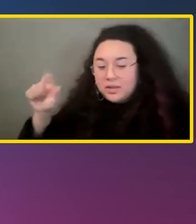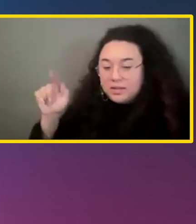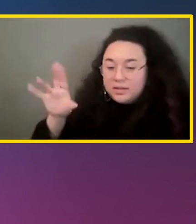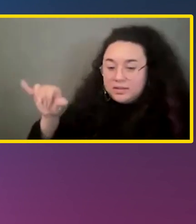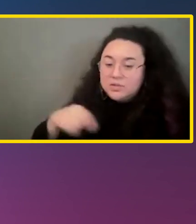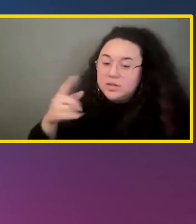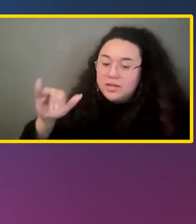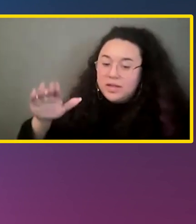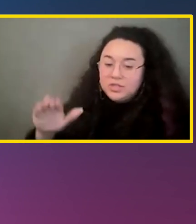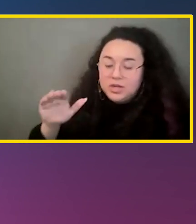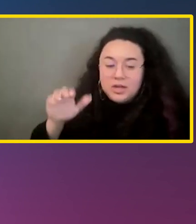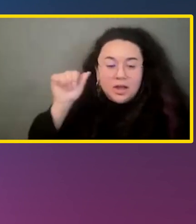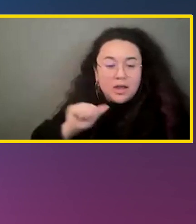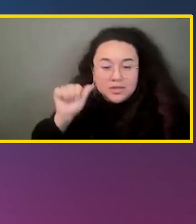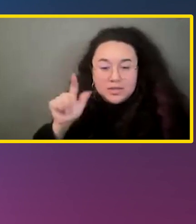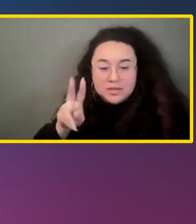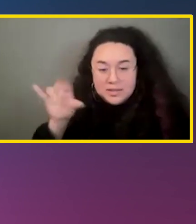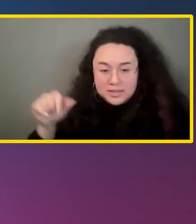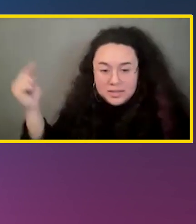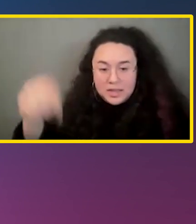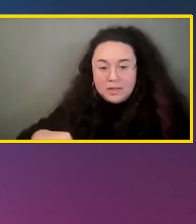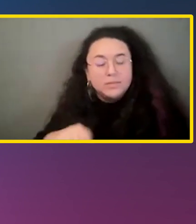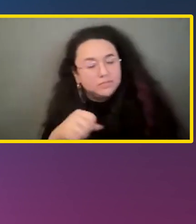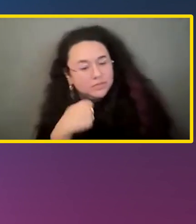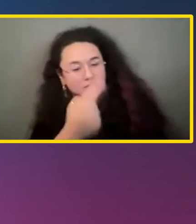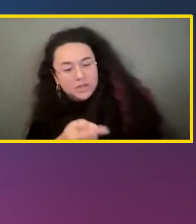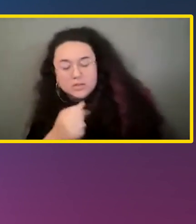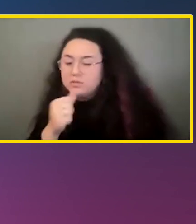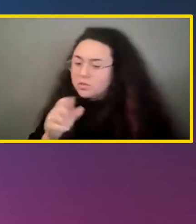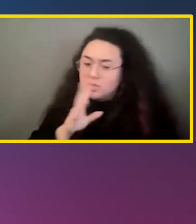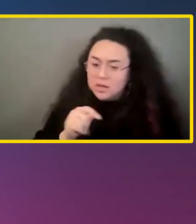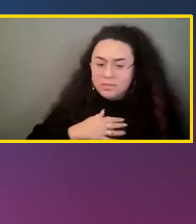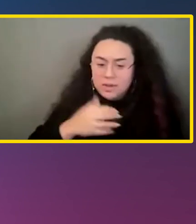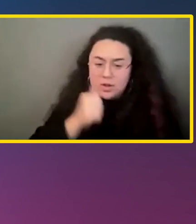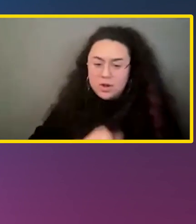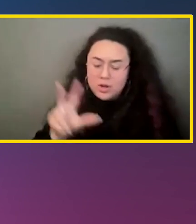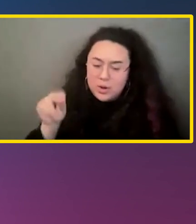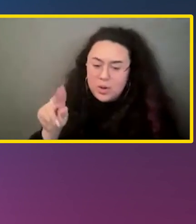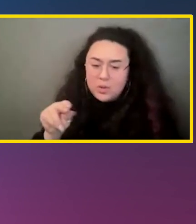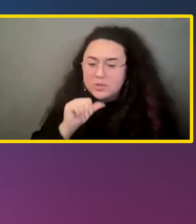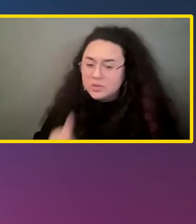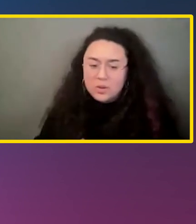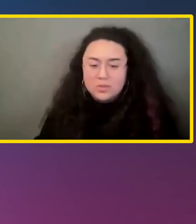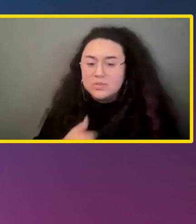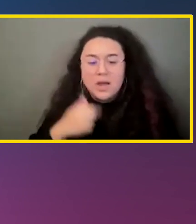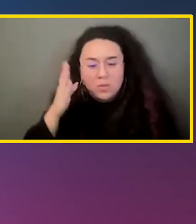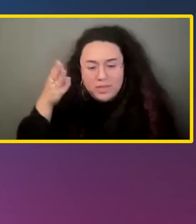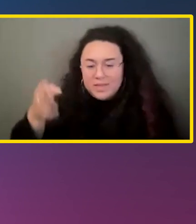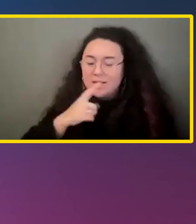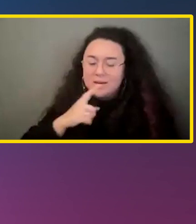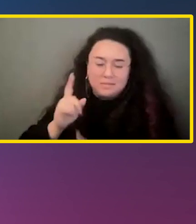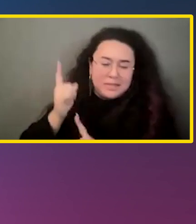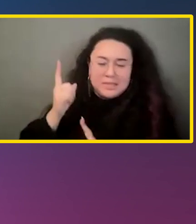that child Auntie Lindsey will be over here. I'm going to tell her. Don't be talking about my girl. Just no, I will be there in a hot